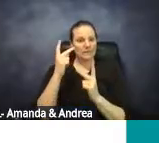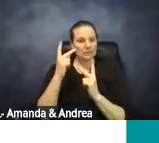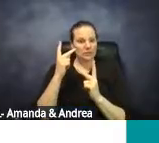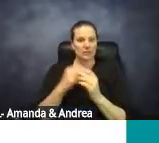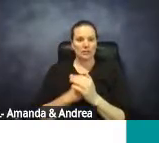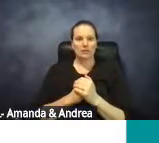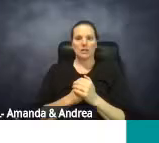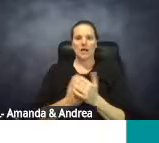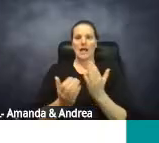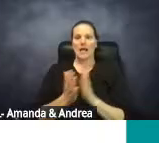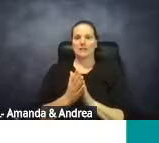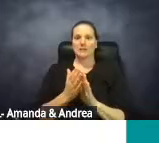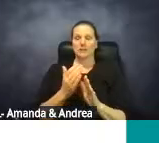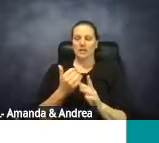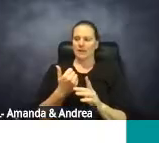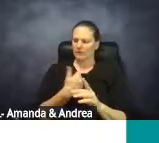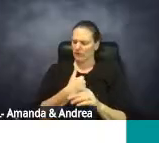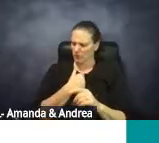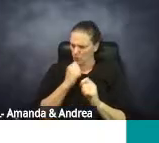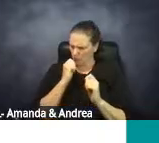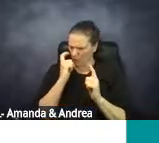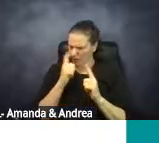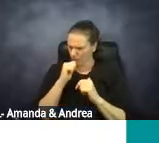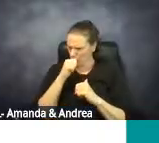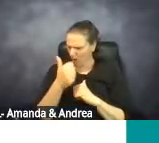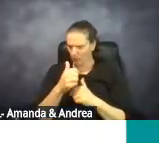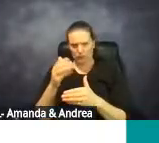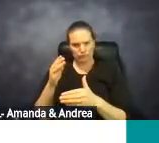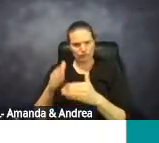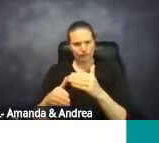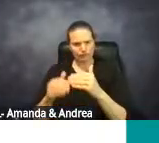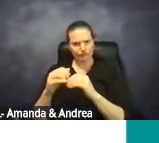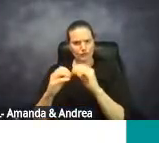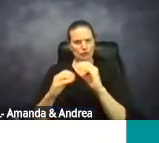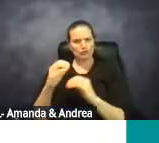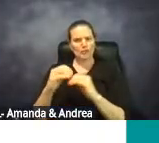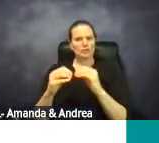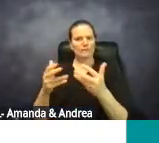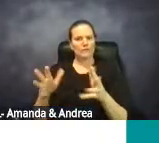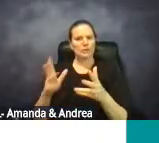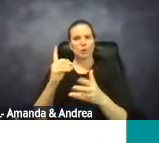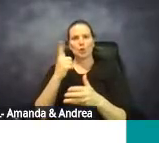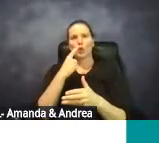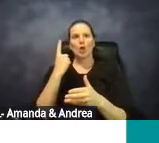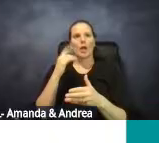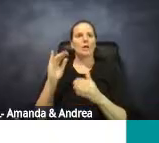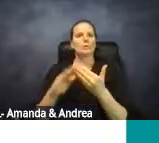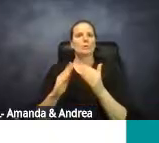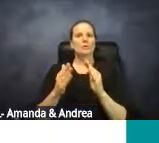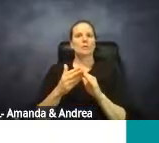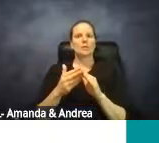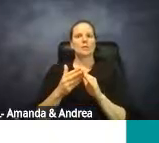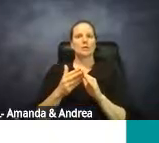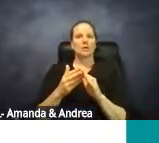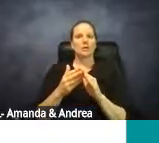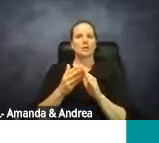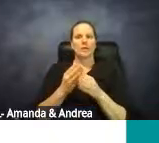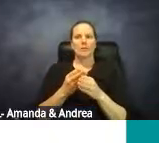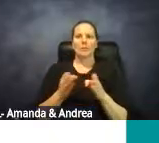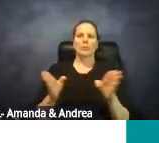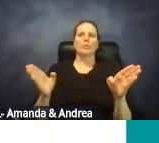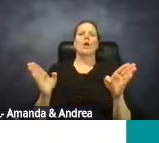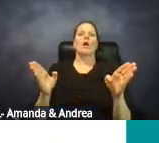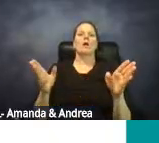if we all woke up tomorrow and construction was complete, what would our community look like? And we kept it really broad, which helped us get a sense of what is